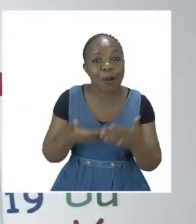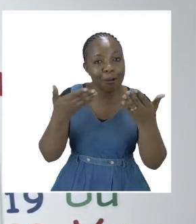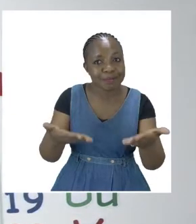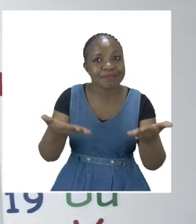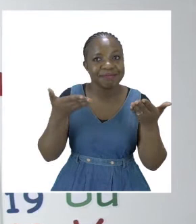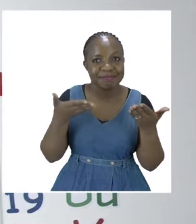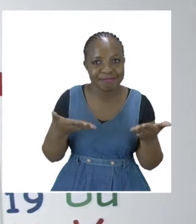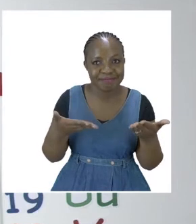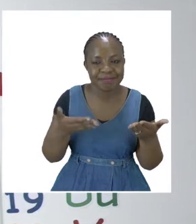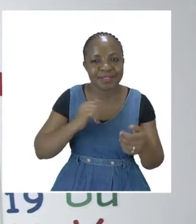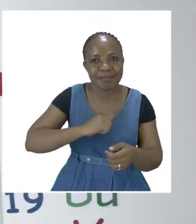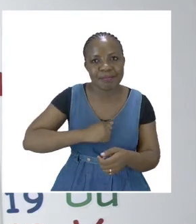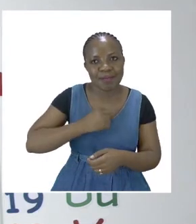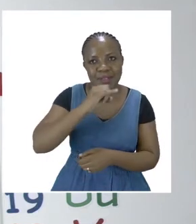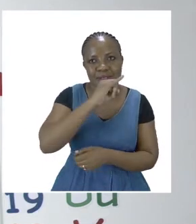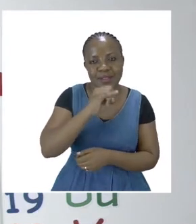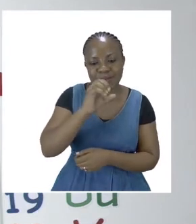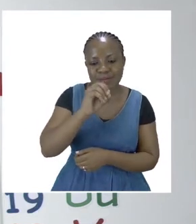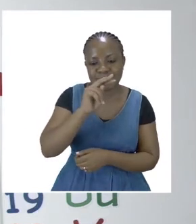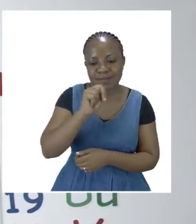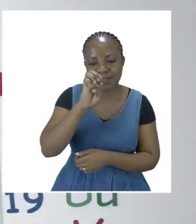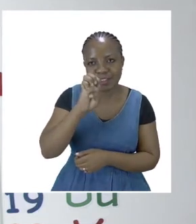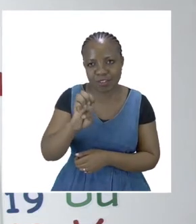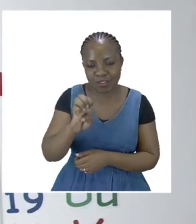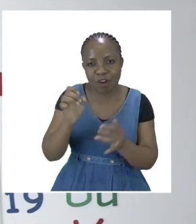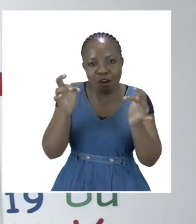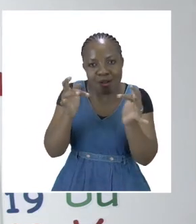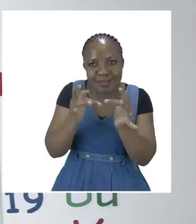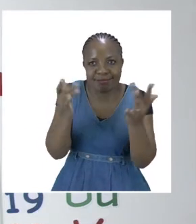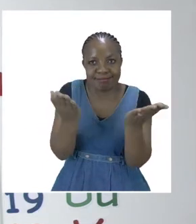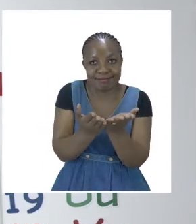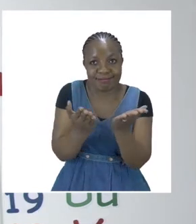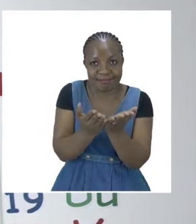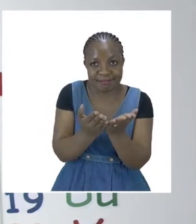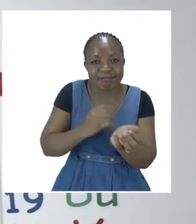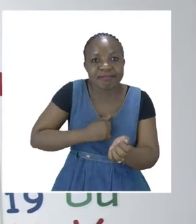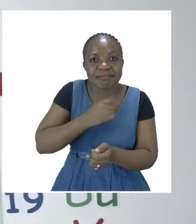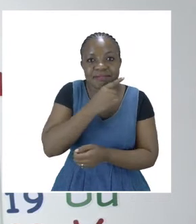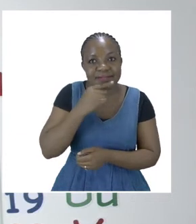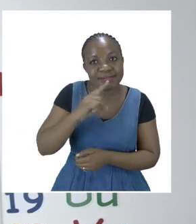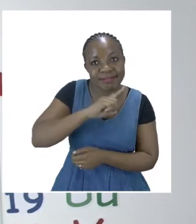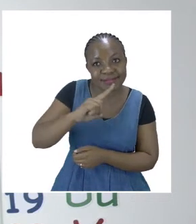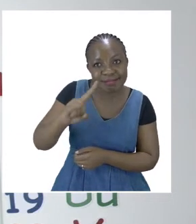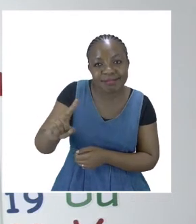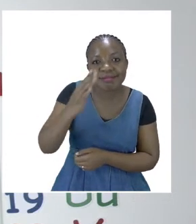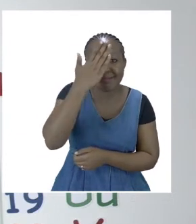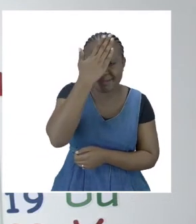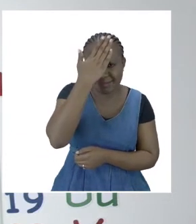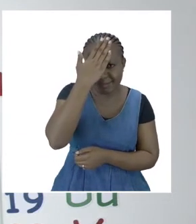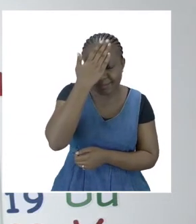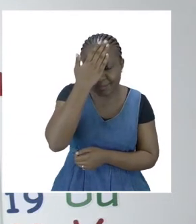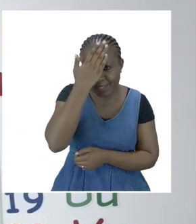Welcome to My Zone Online School. My name is Teacher Mutsa. Get your education